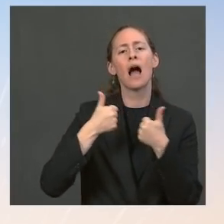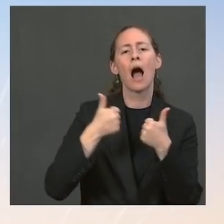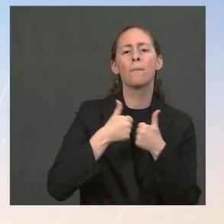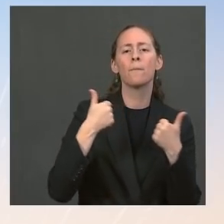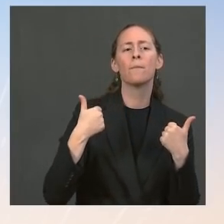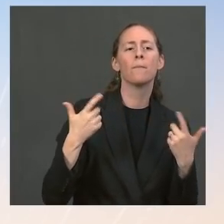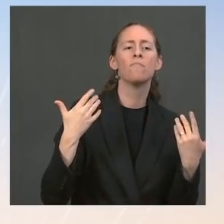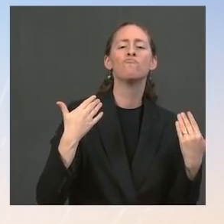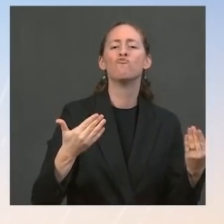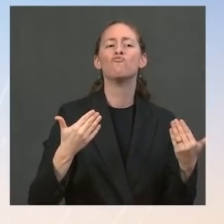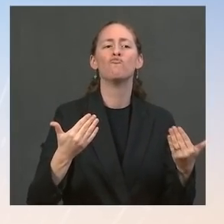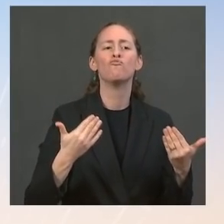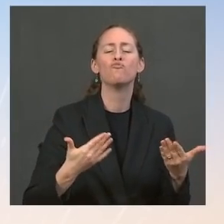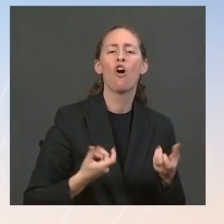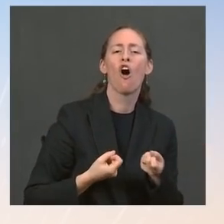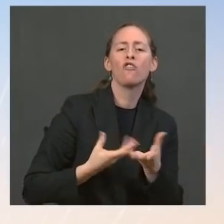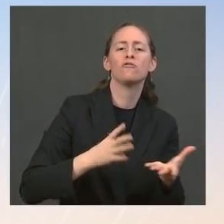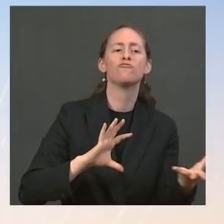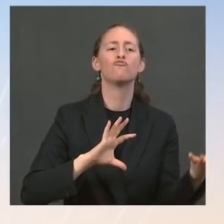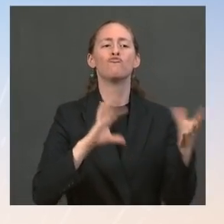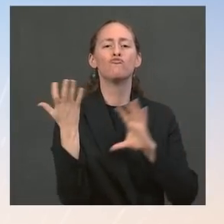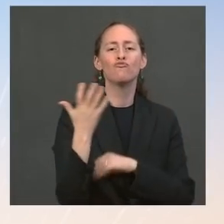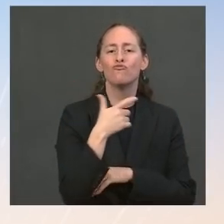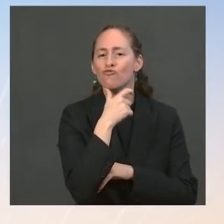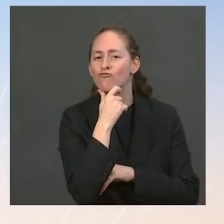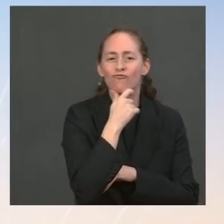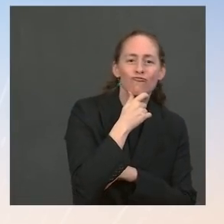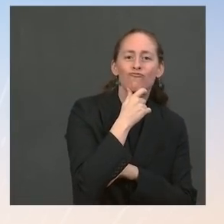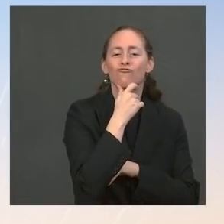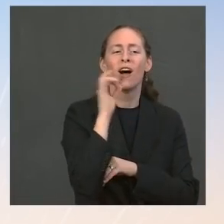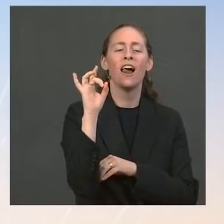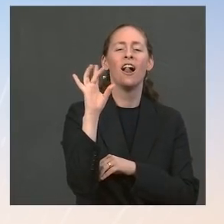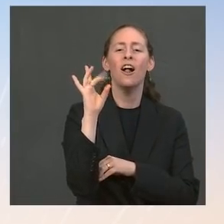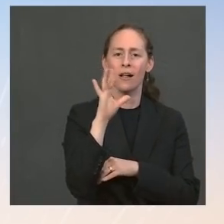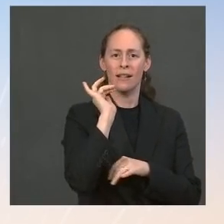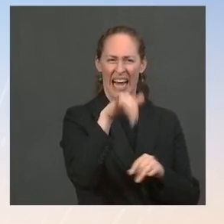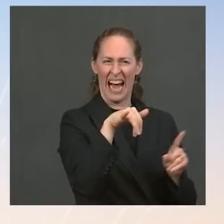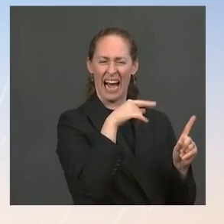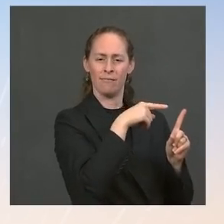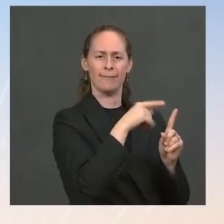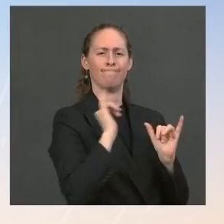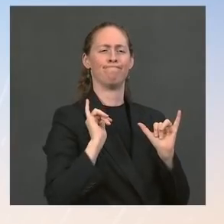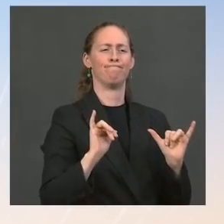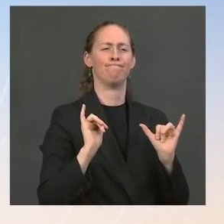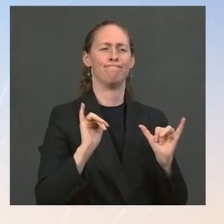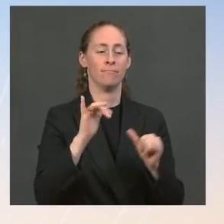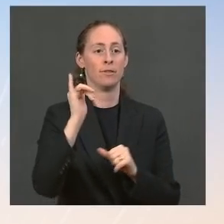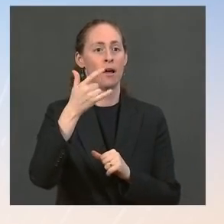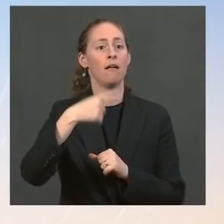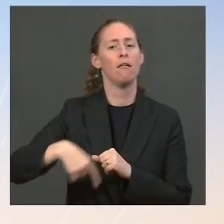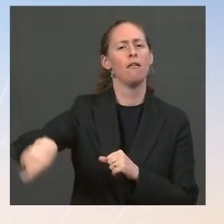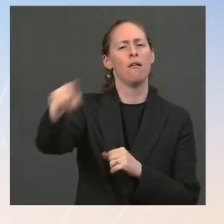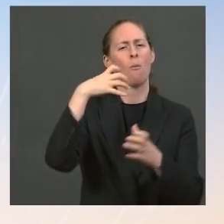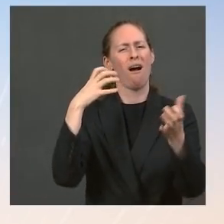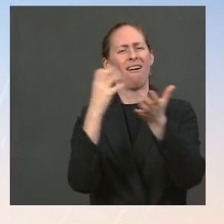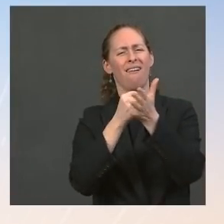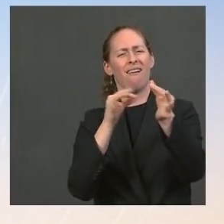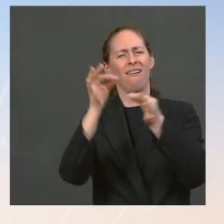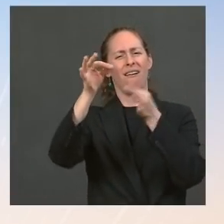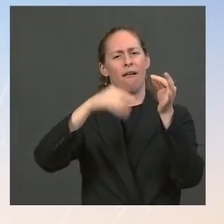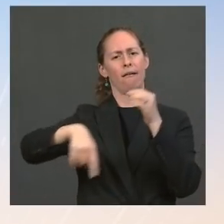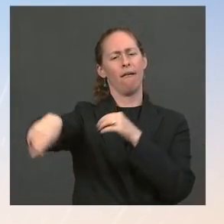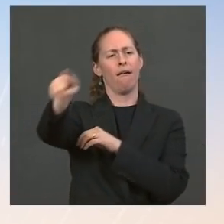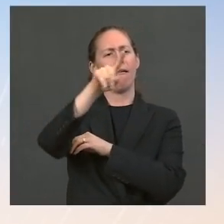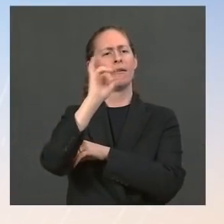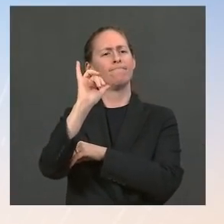game. There are huge impacts here. You touched on the fact, but let me give the public a little sense of that. An instant recession, 6 million